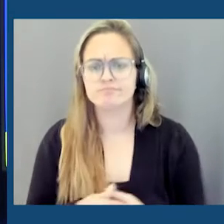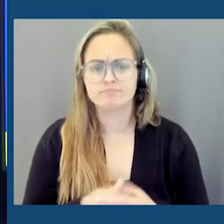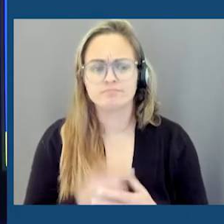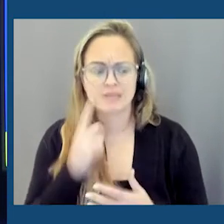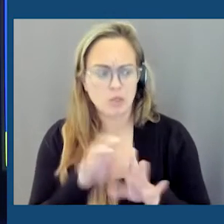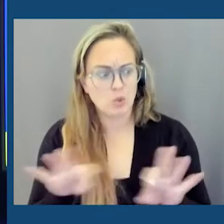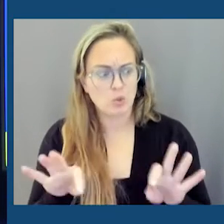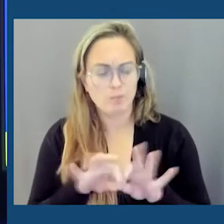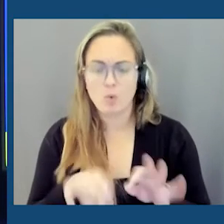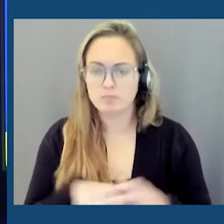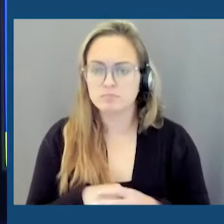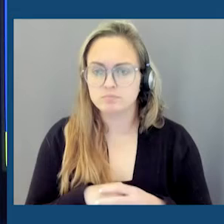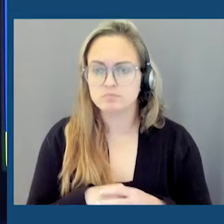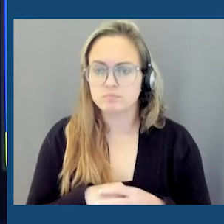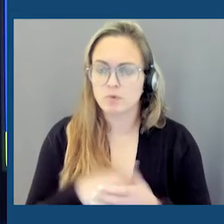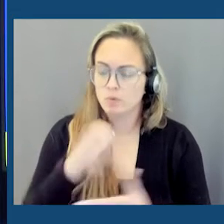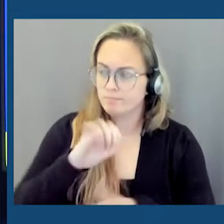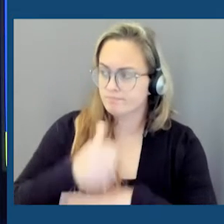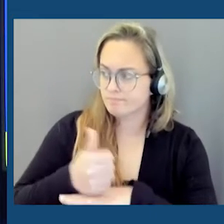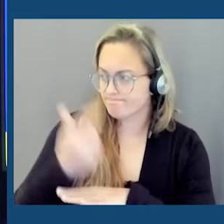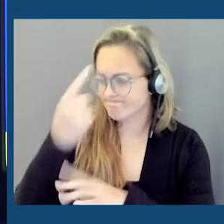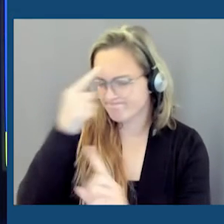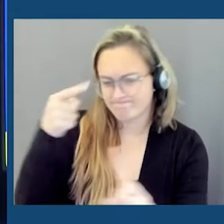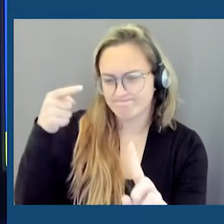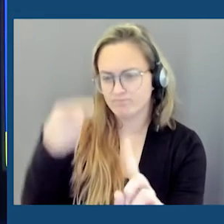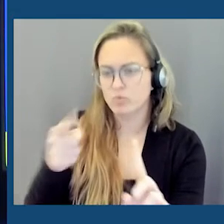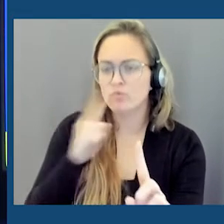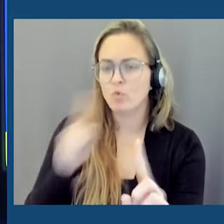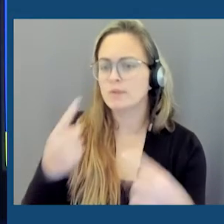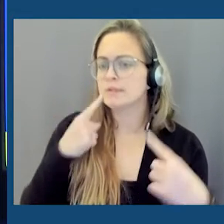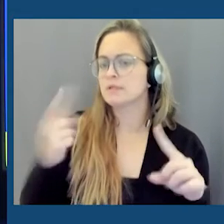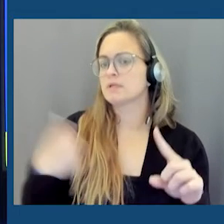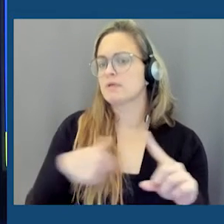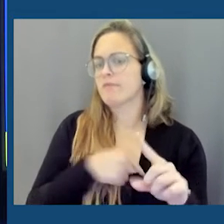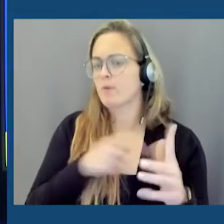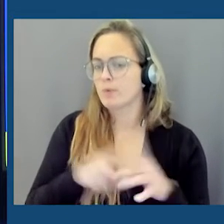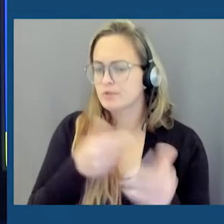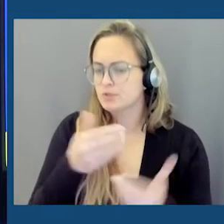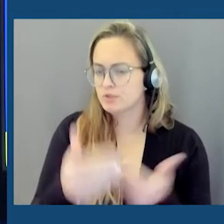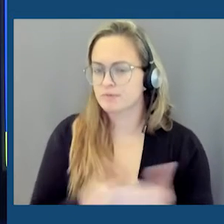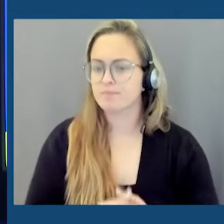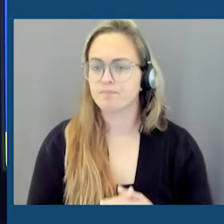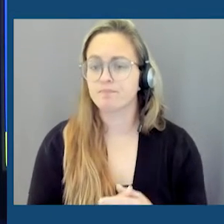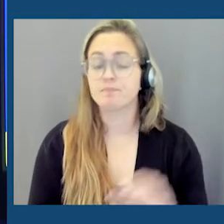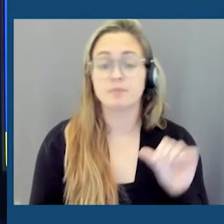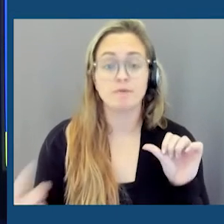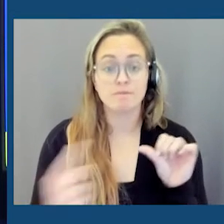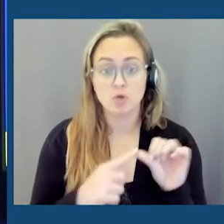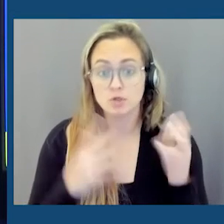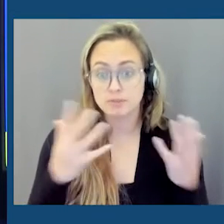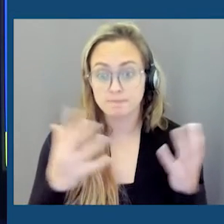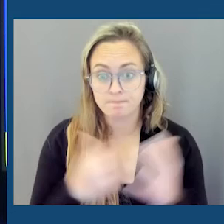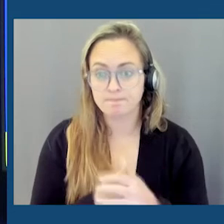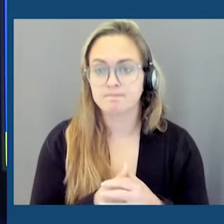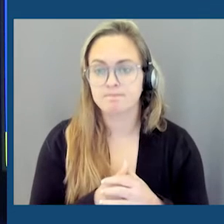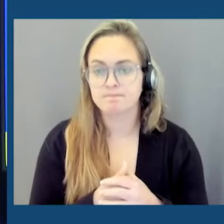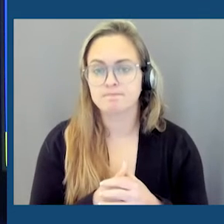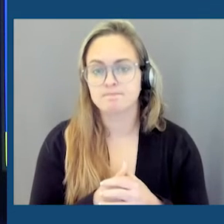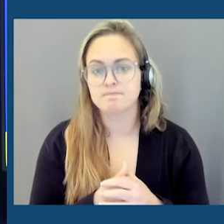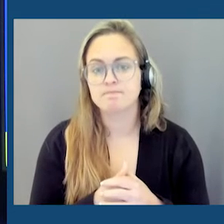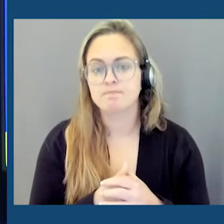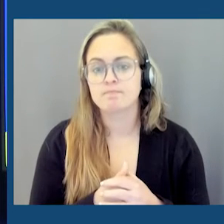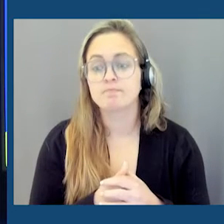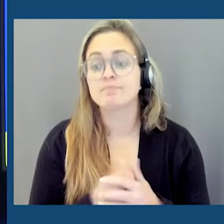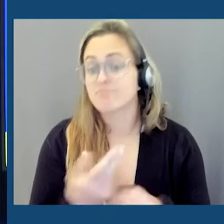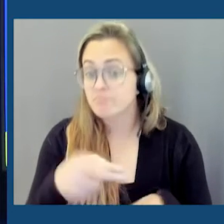in order to set the framework for the success of our initiatives. The first one is